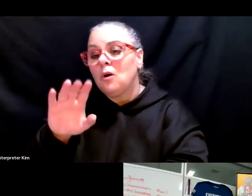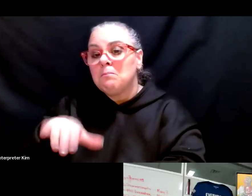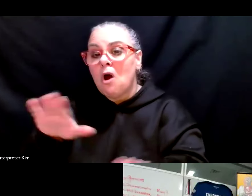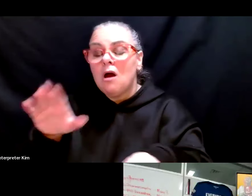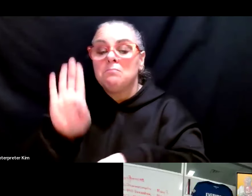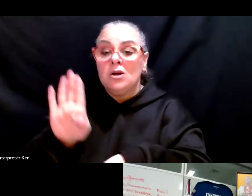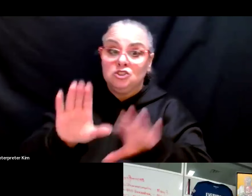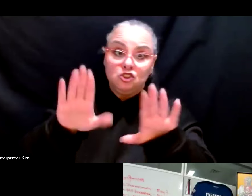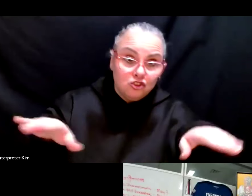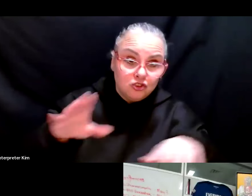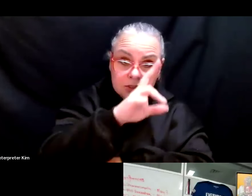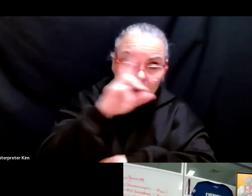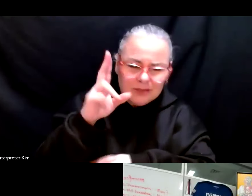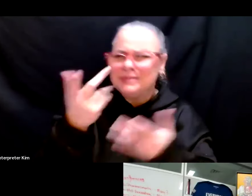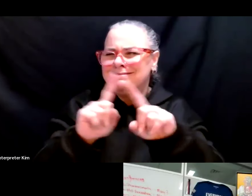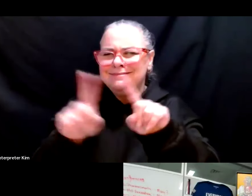Franciscan Children's Hospital,